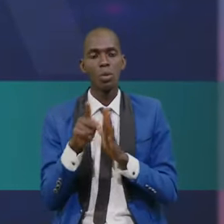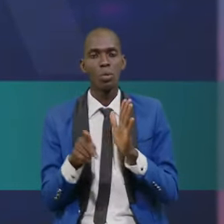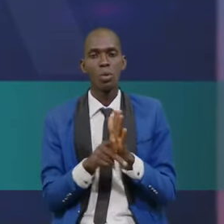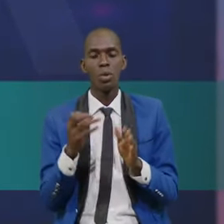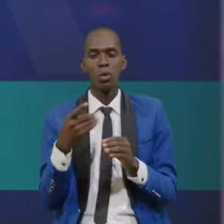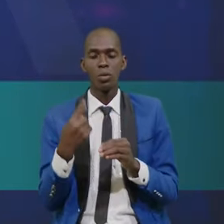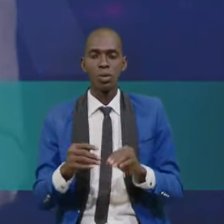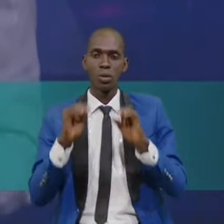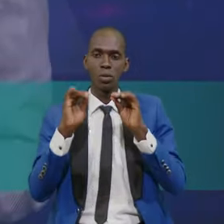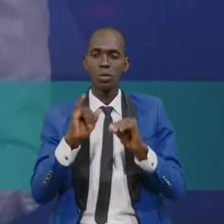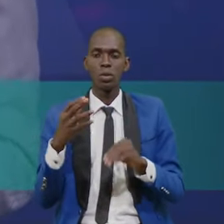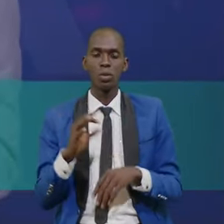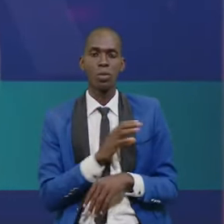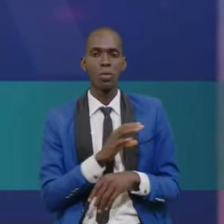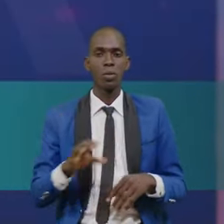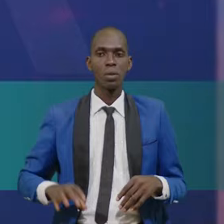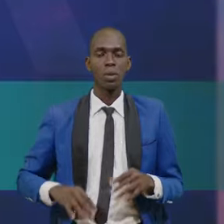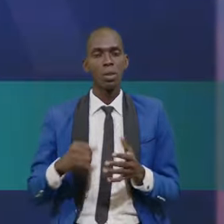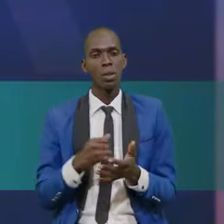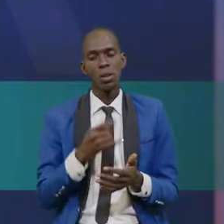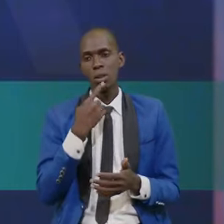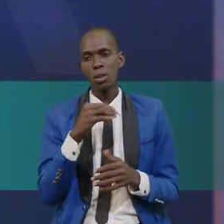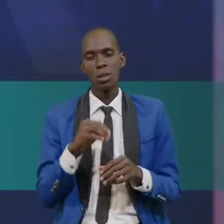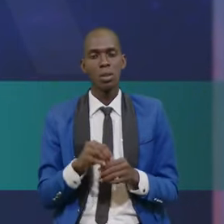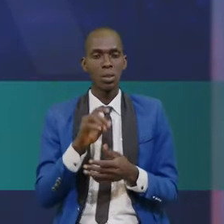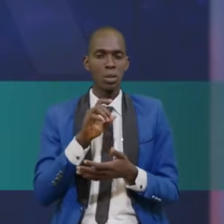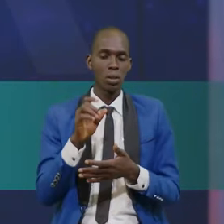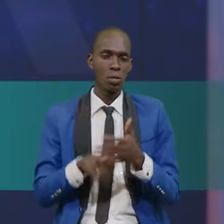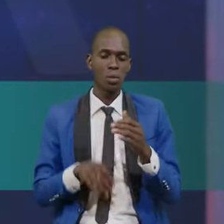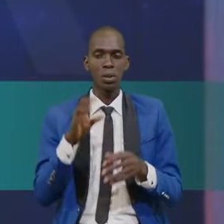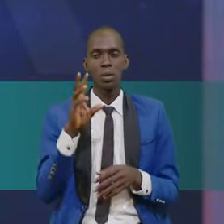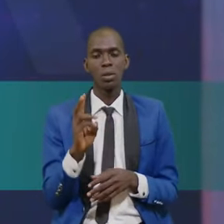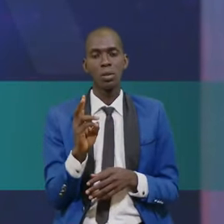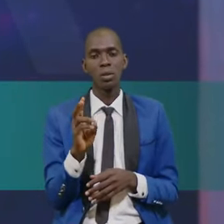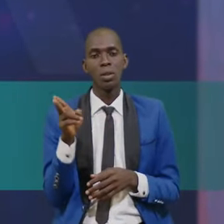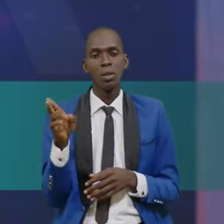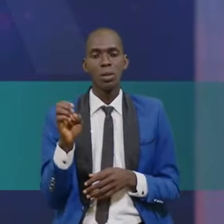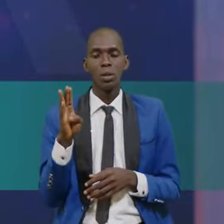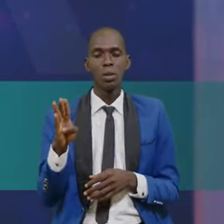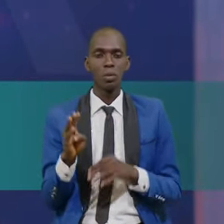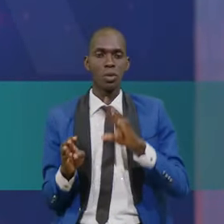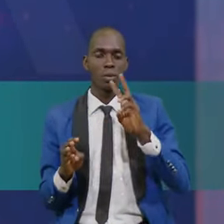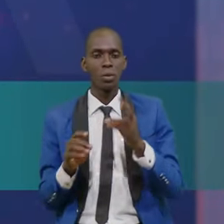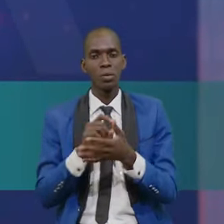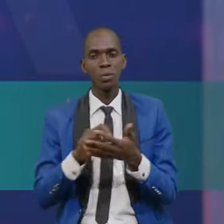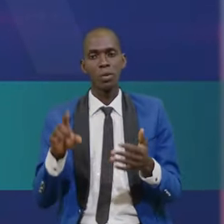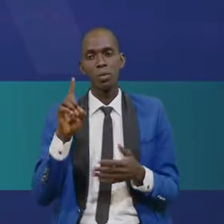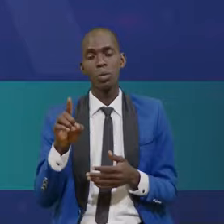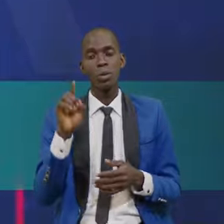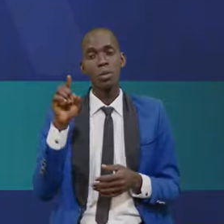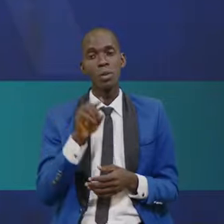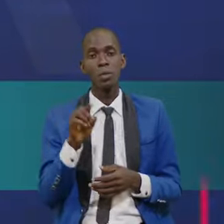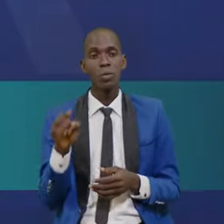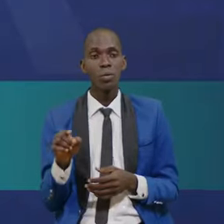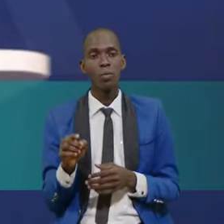of Christ. It says in chapter 6 of Hebrews, reading from verse 1, therefore, leaving